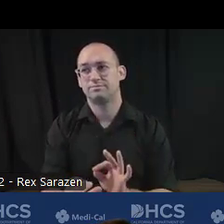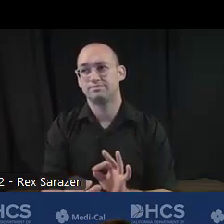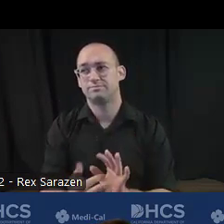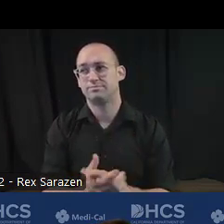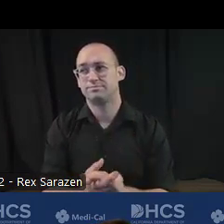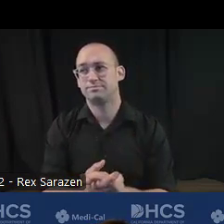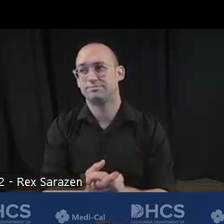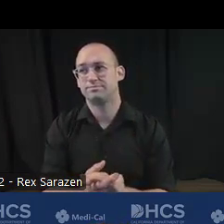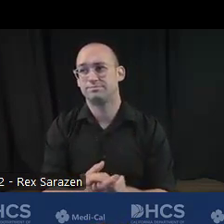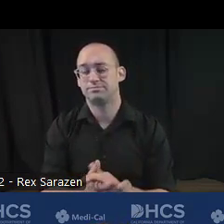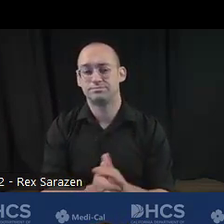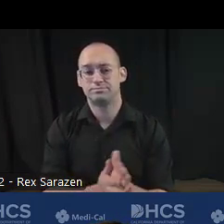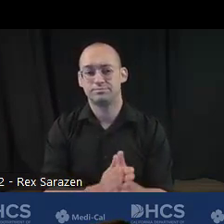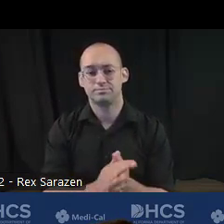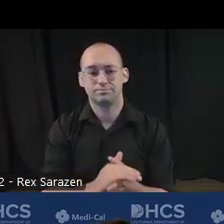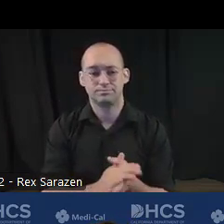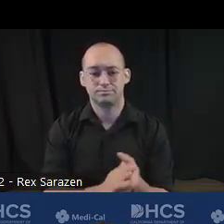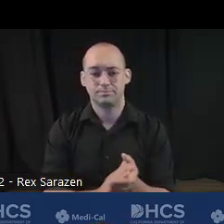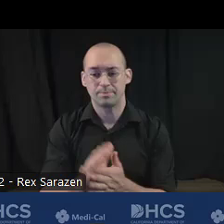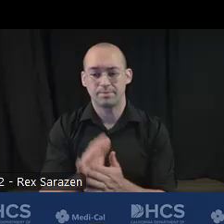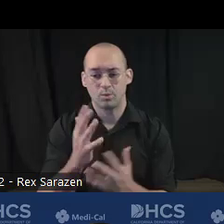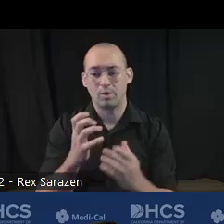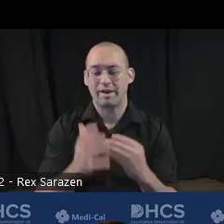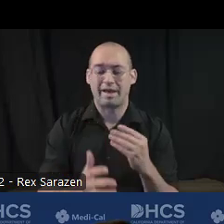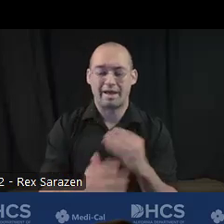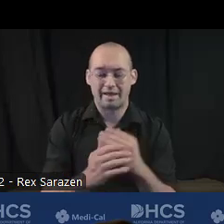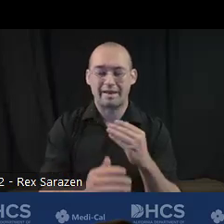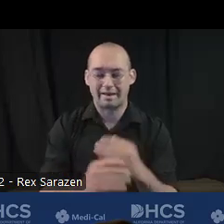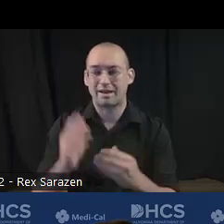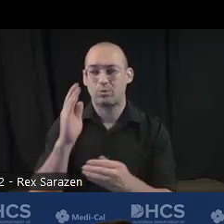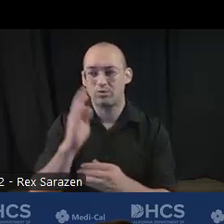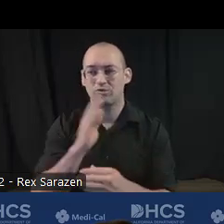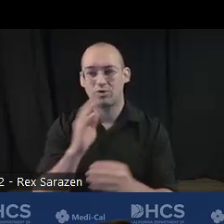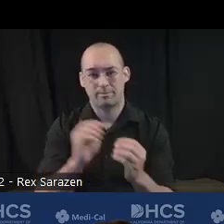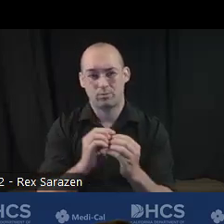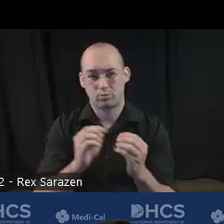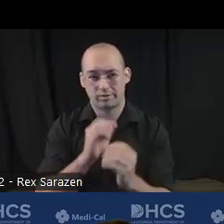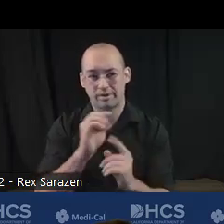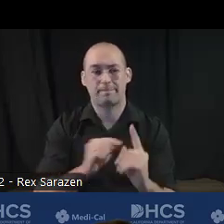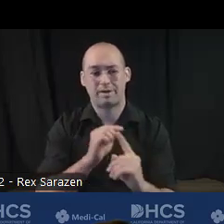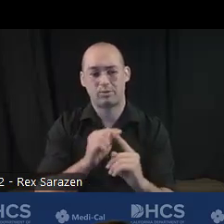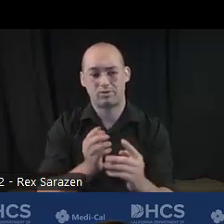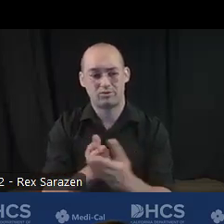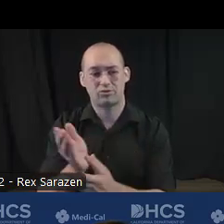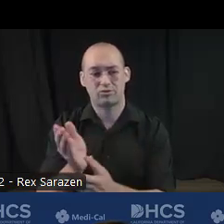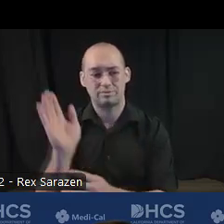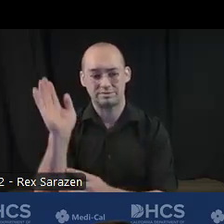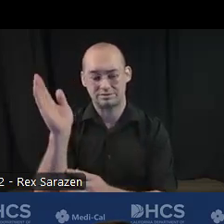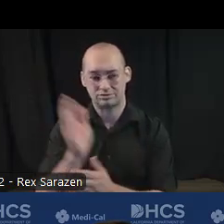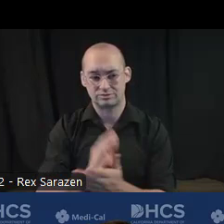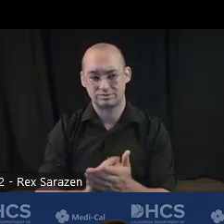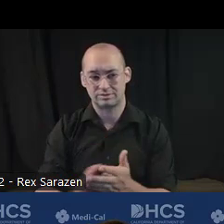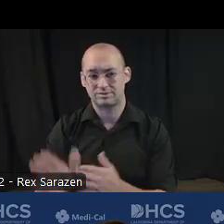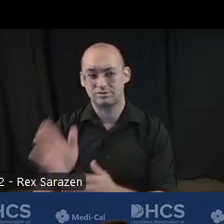And so I just want to add on there, we're going to talk more about it during this presentation, but just